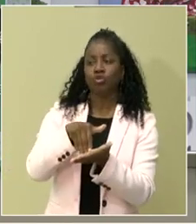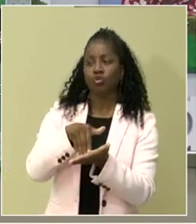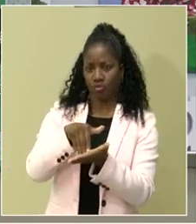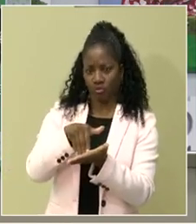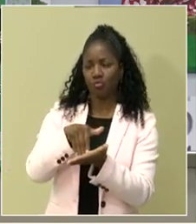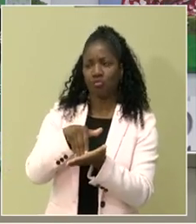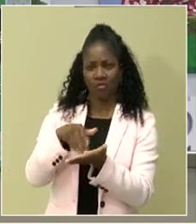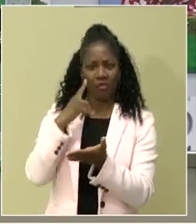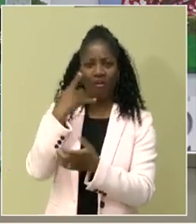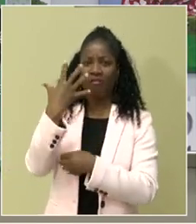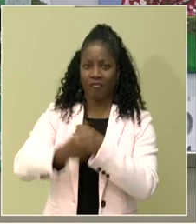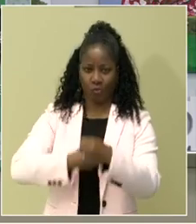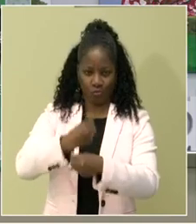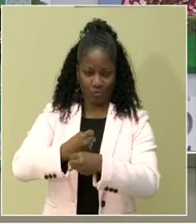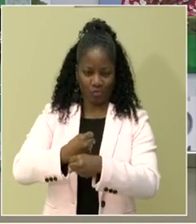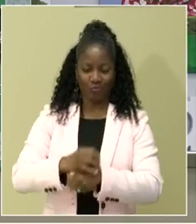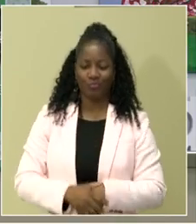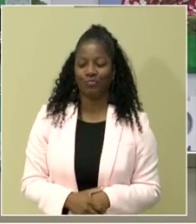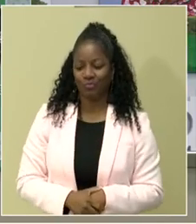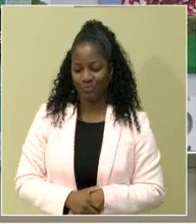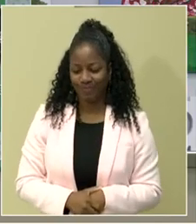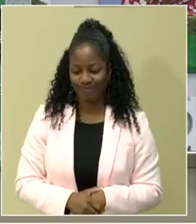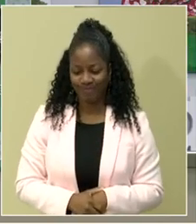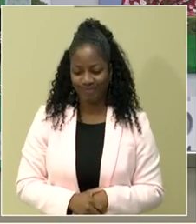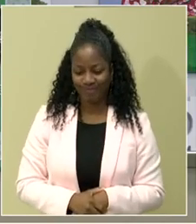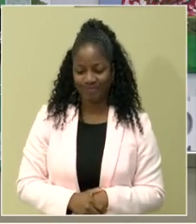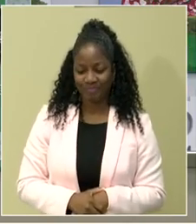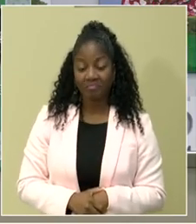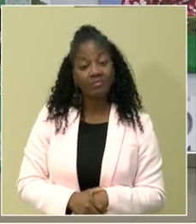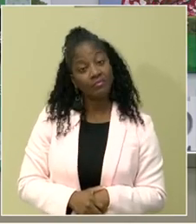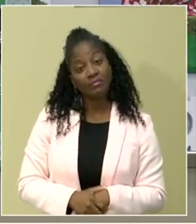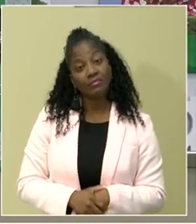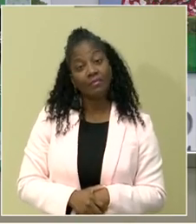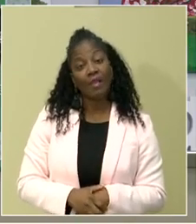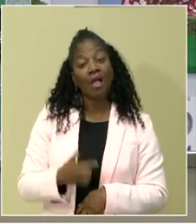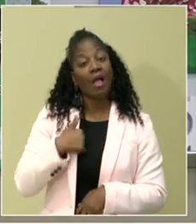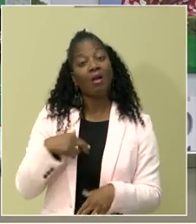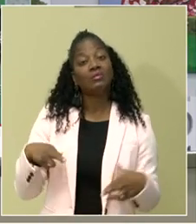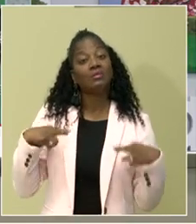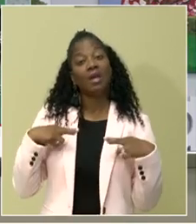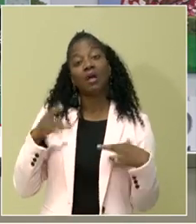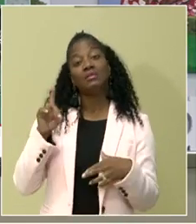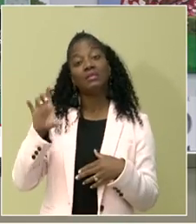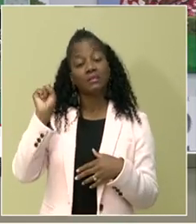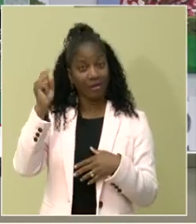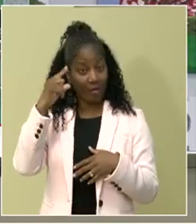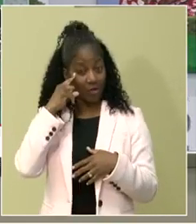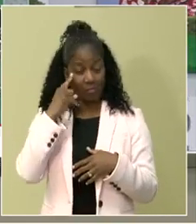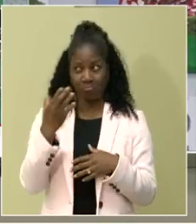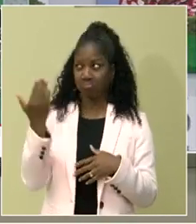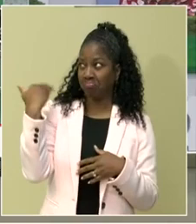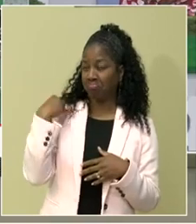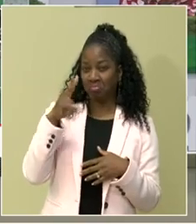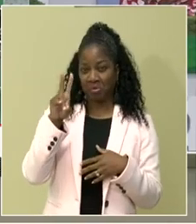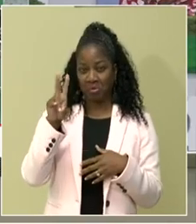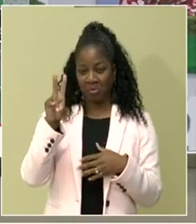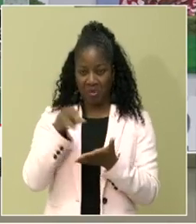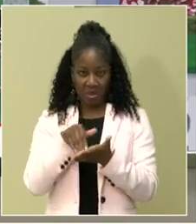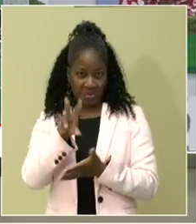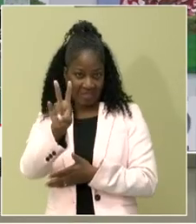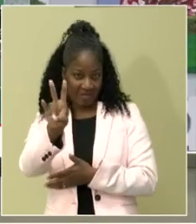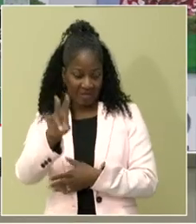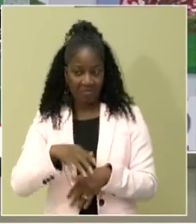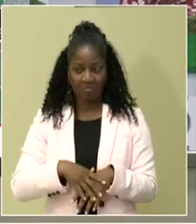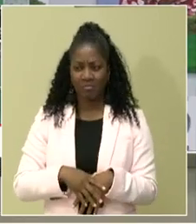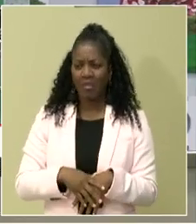Fontenot Center, for 5 years. When I retired from DC government in 2007, I wanted to make sure I stayed